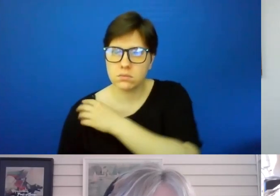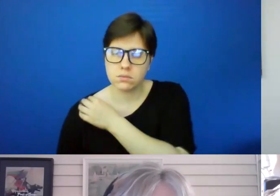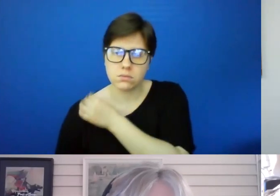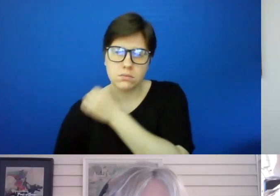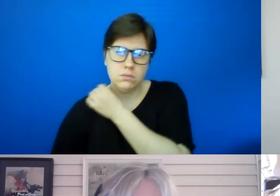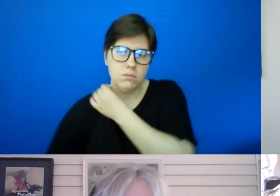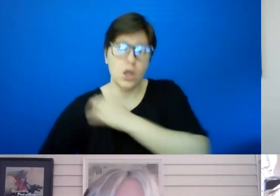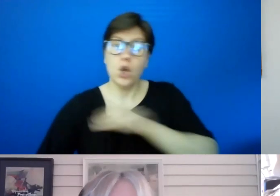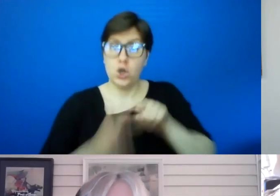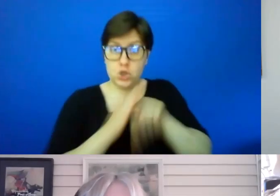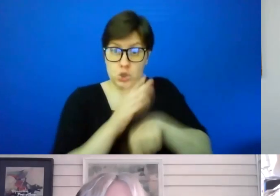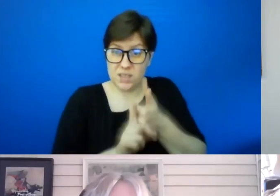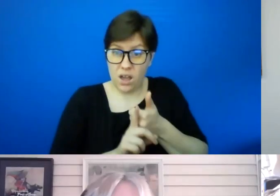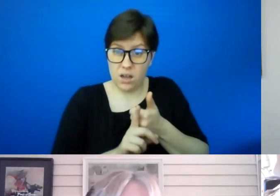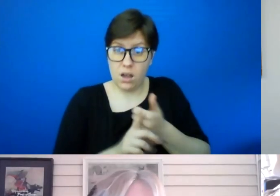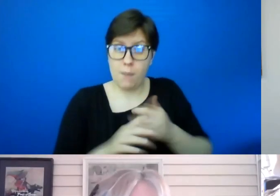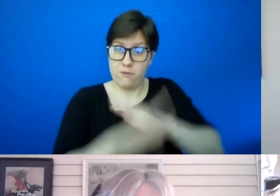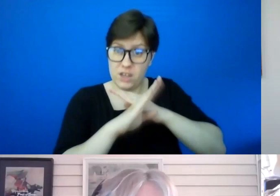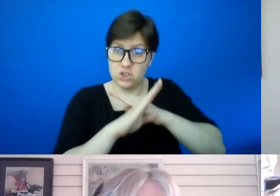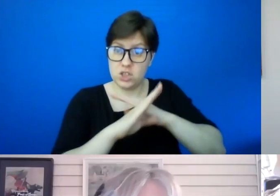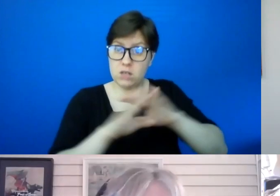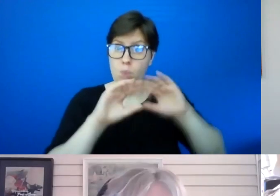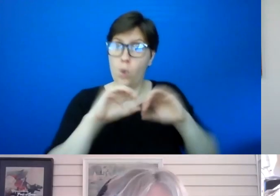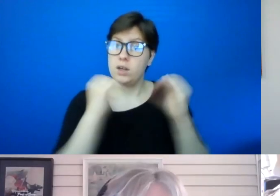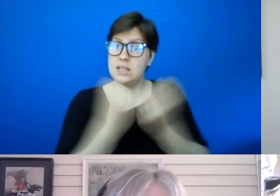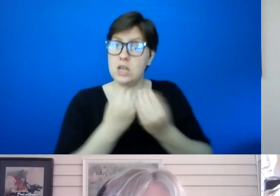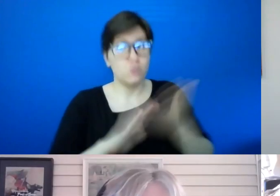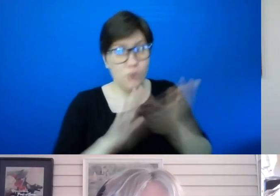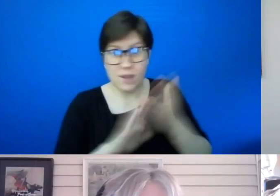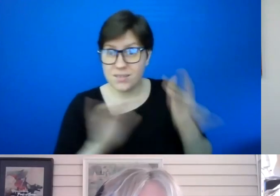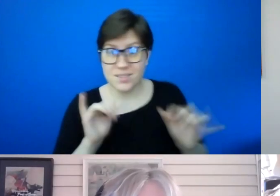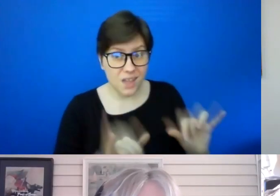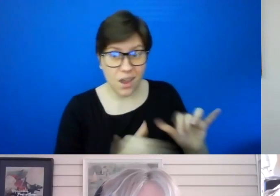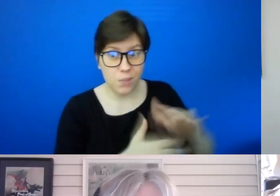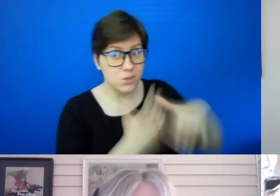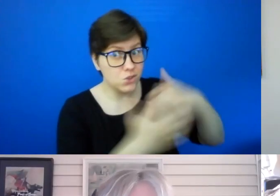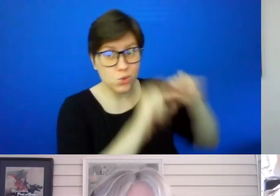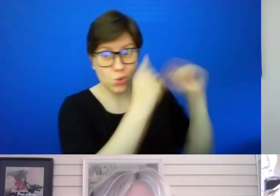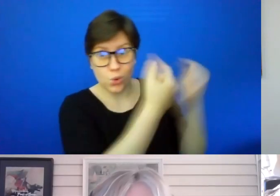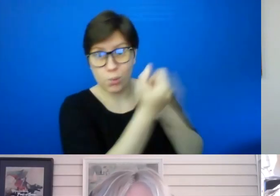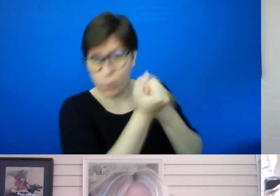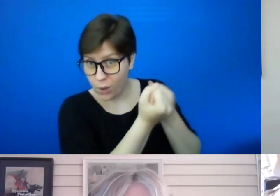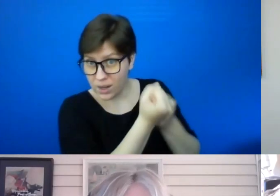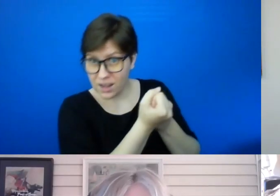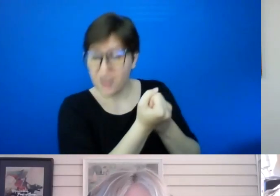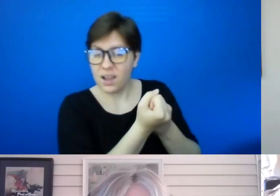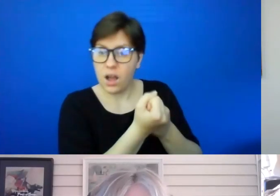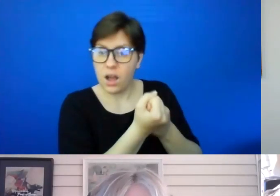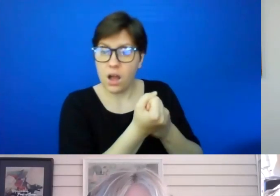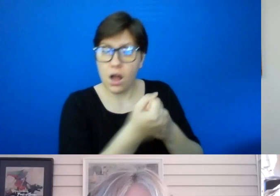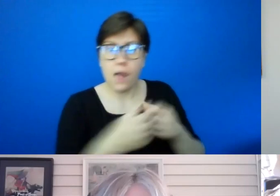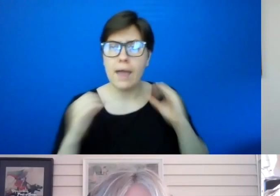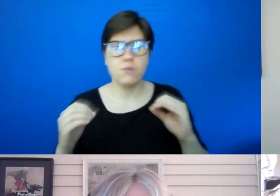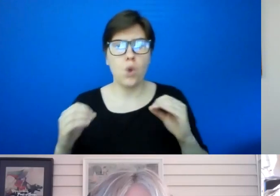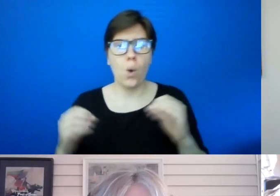Suicide prevention organizations, run also by this same social group promoting it, they take no position